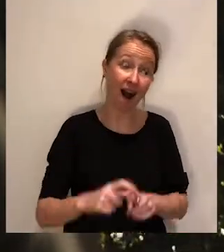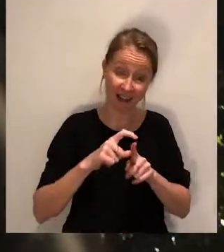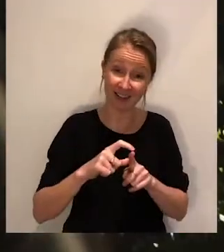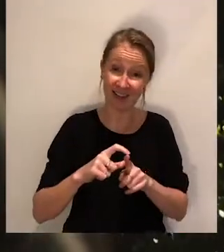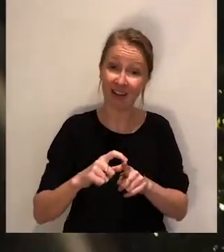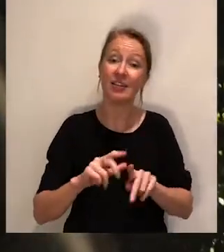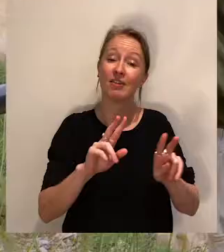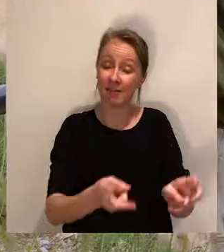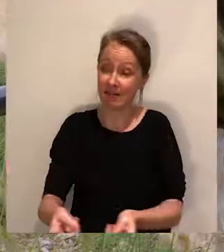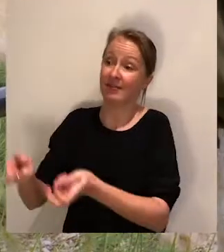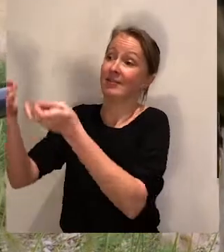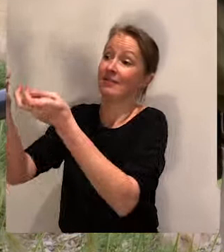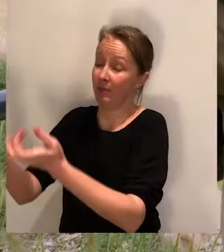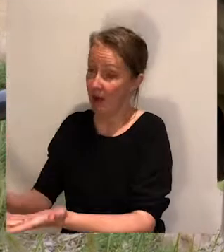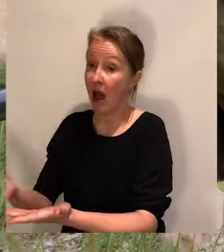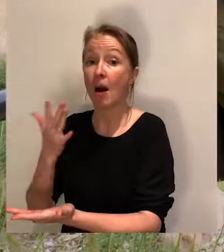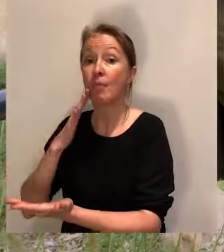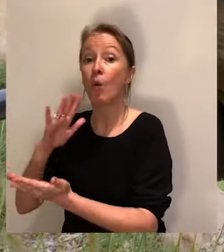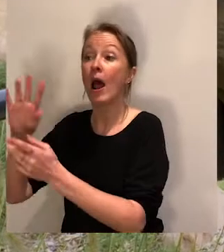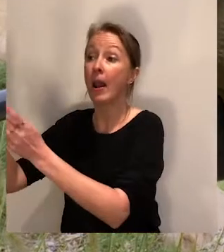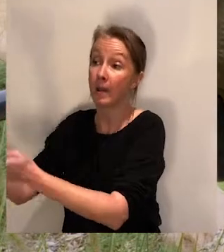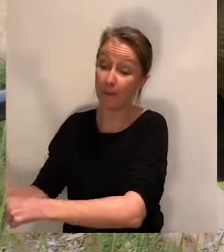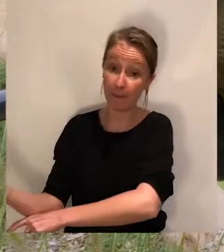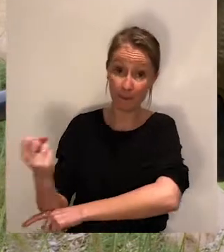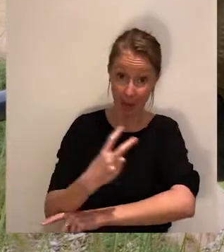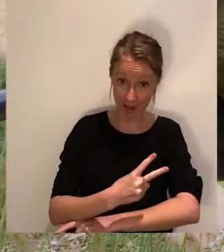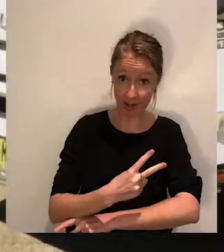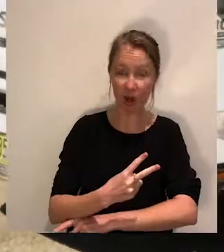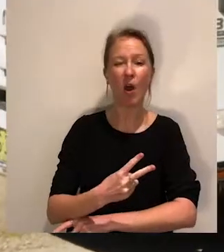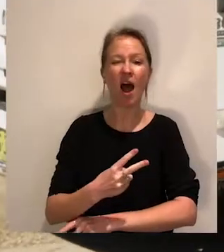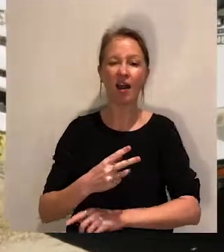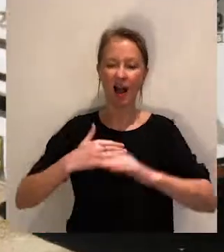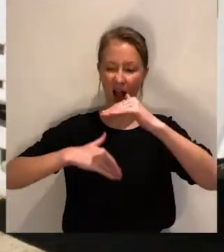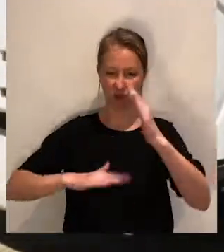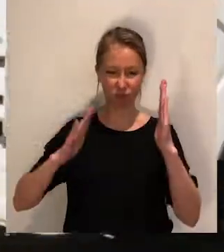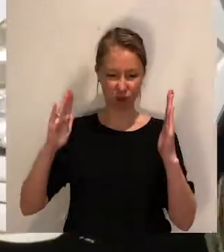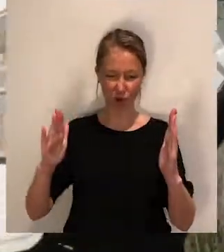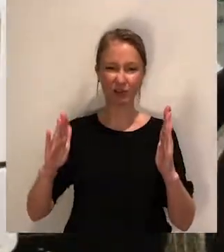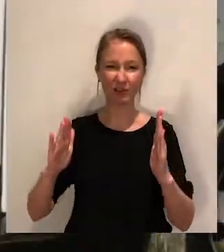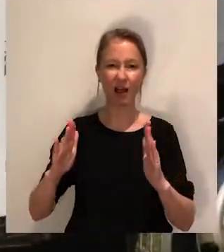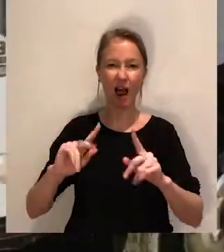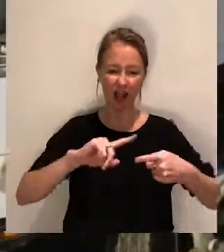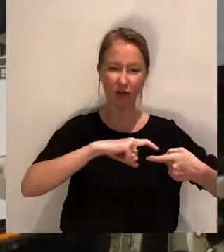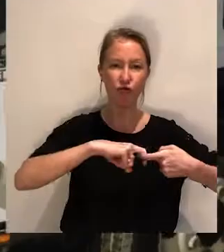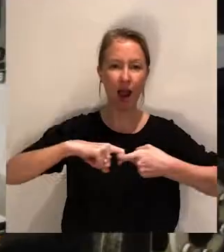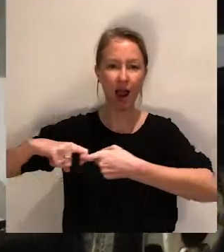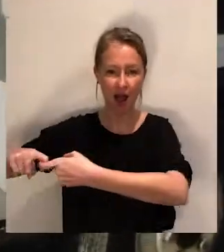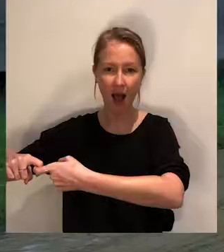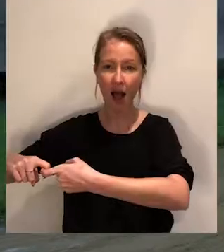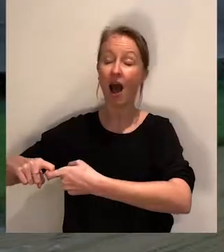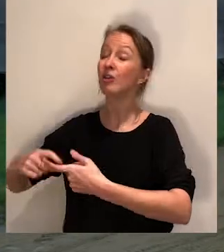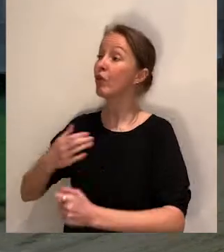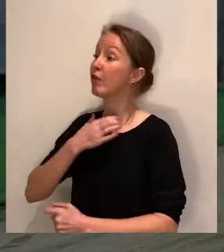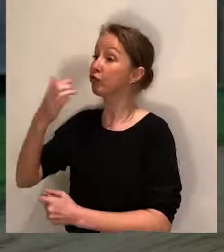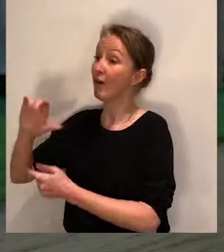bit on the way up the hill. We had a oversized box trailer that we trained the giraffe into. We've